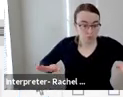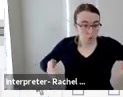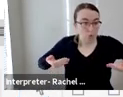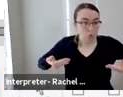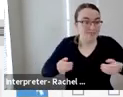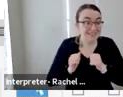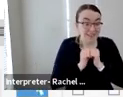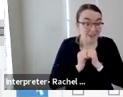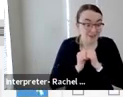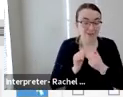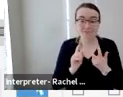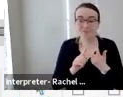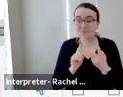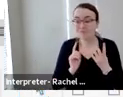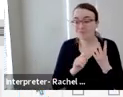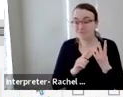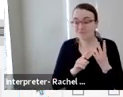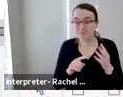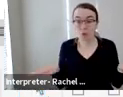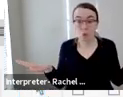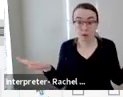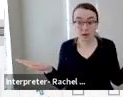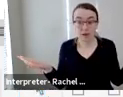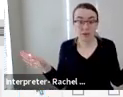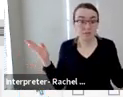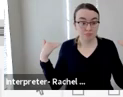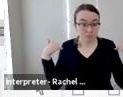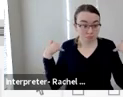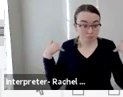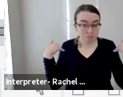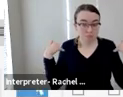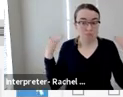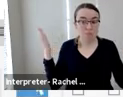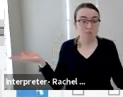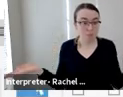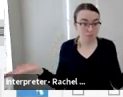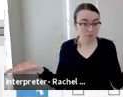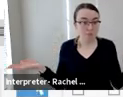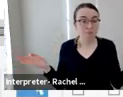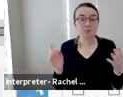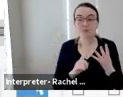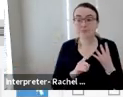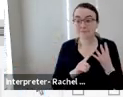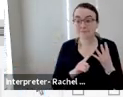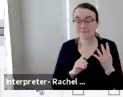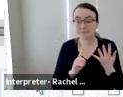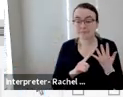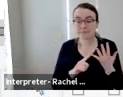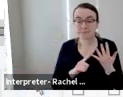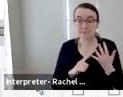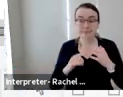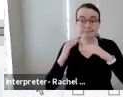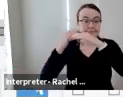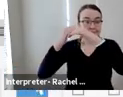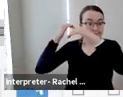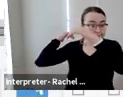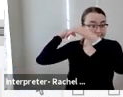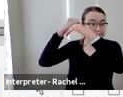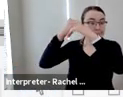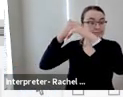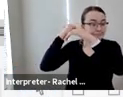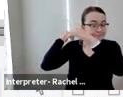together, both wings fold together, the cockpit slides